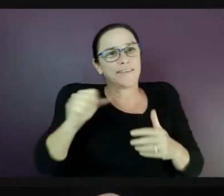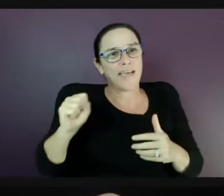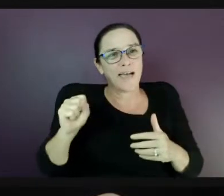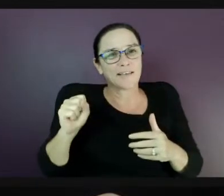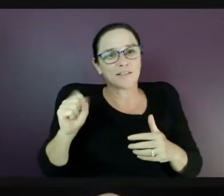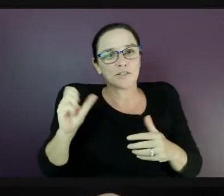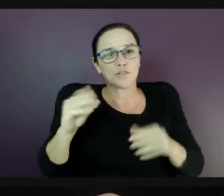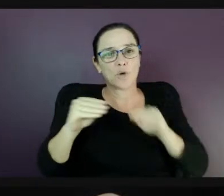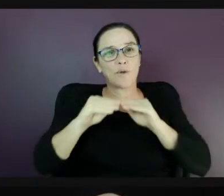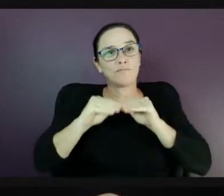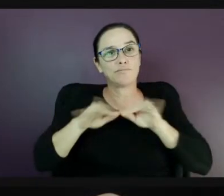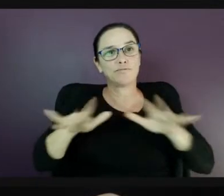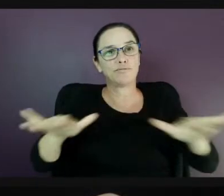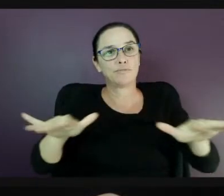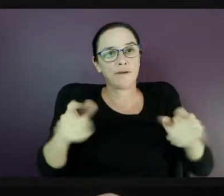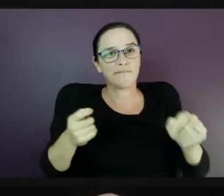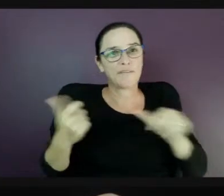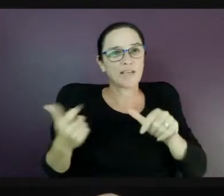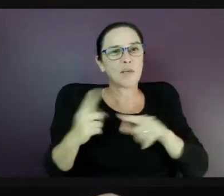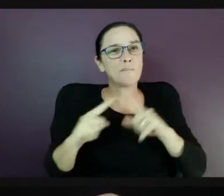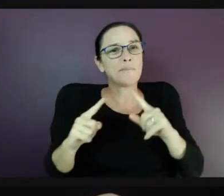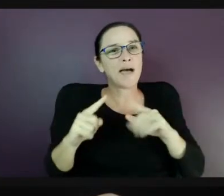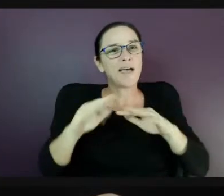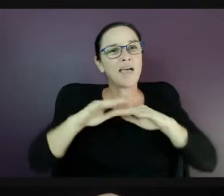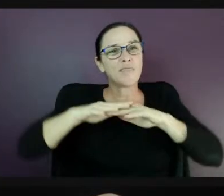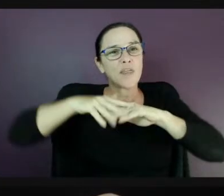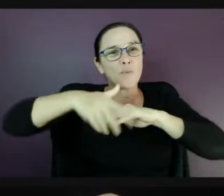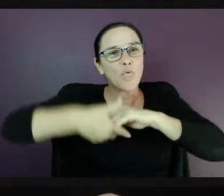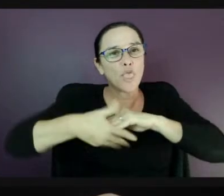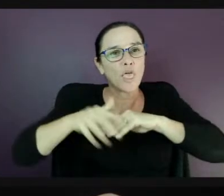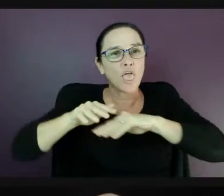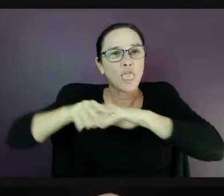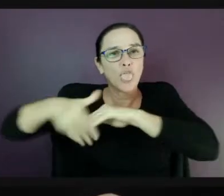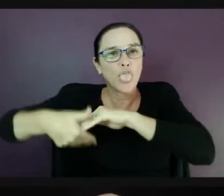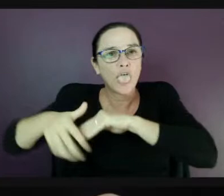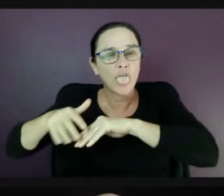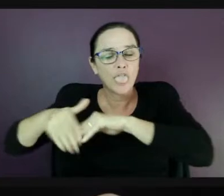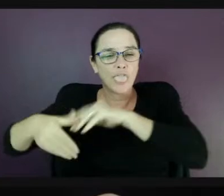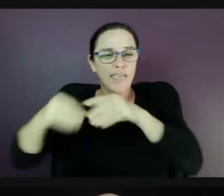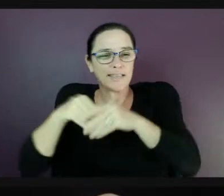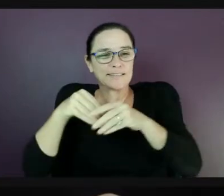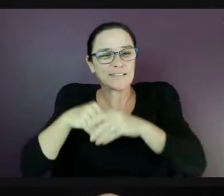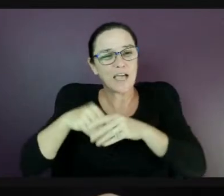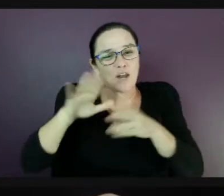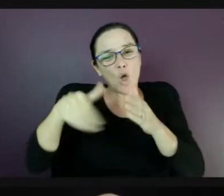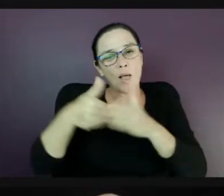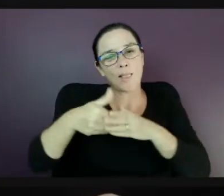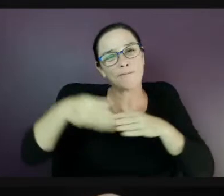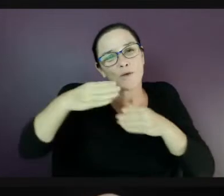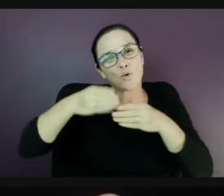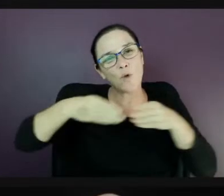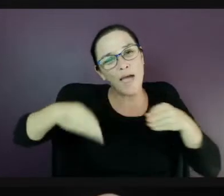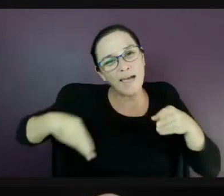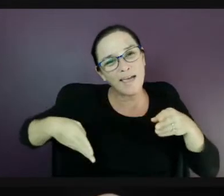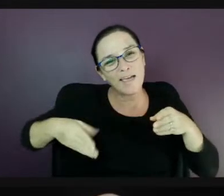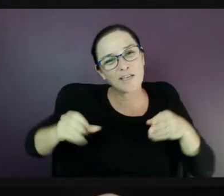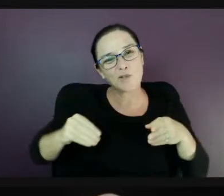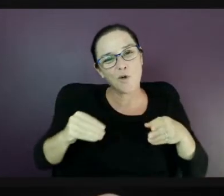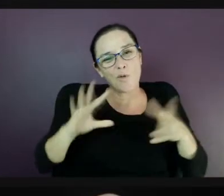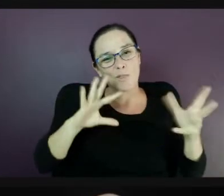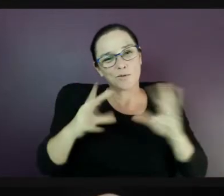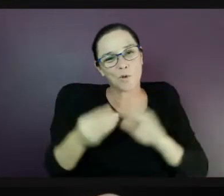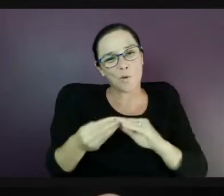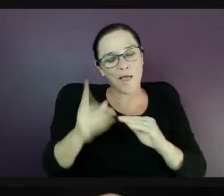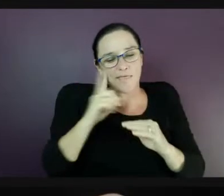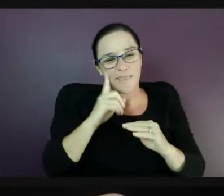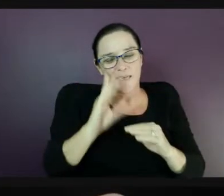area and moved fast, but it kept finding cracks and filling in cracks and filling in cracks and filling in cracks. So in total, I think their estimate of